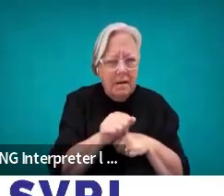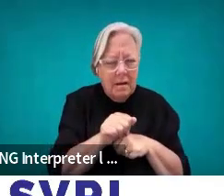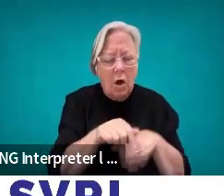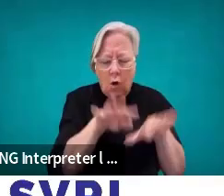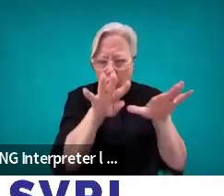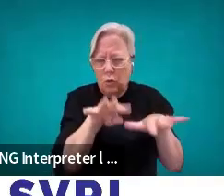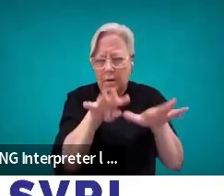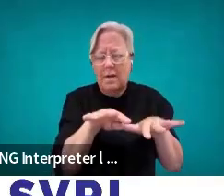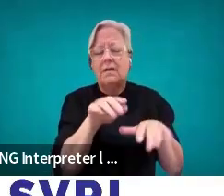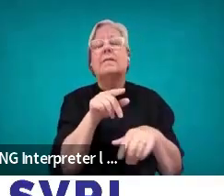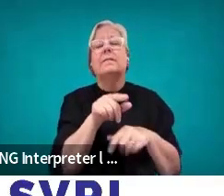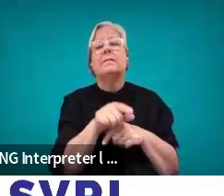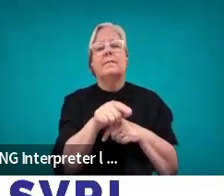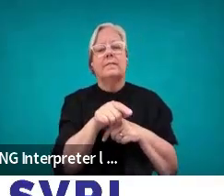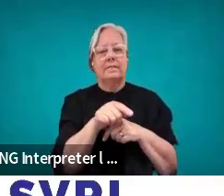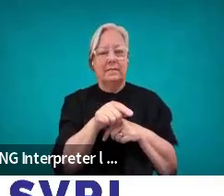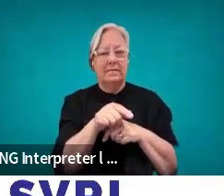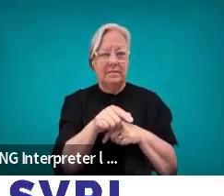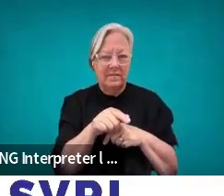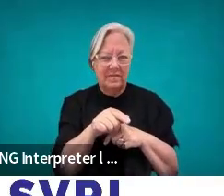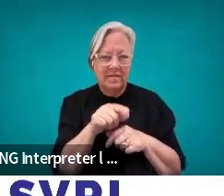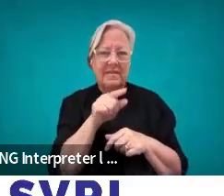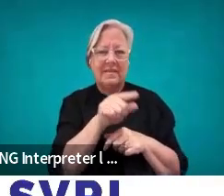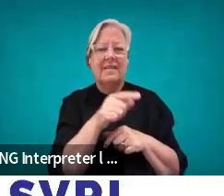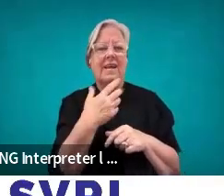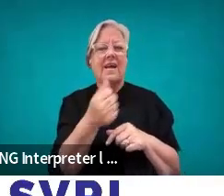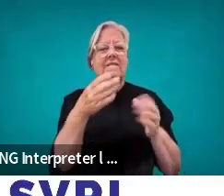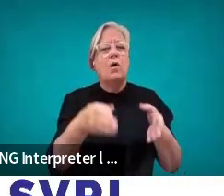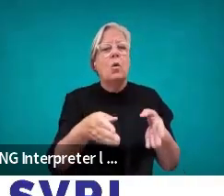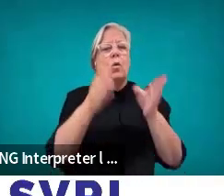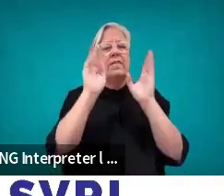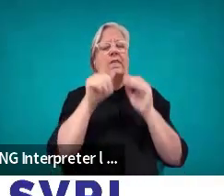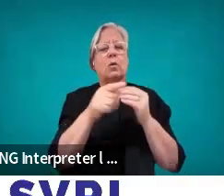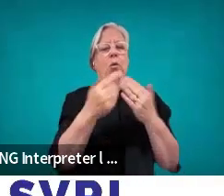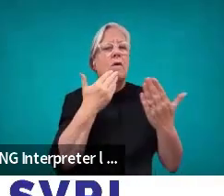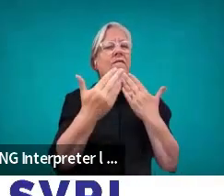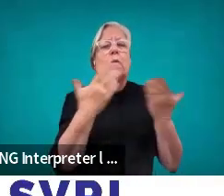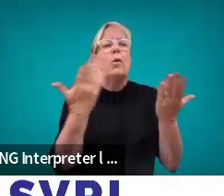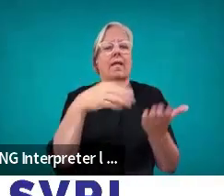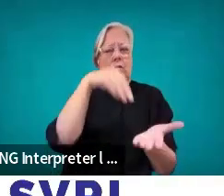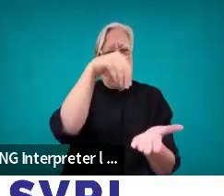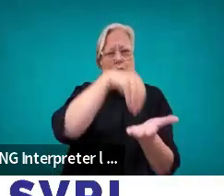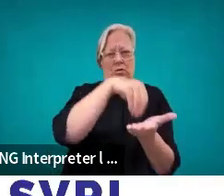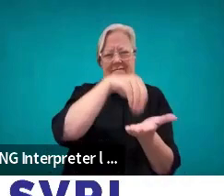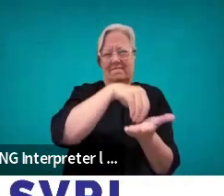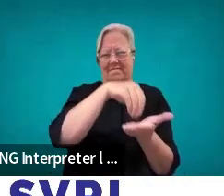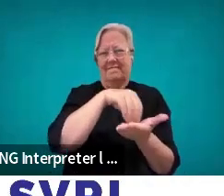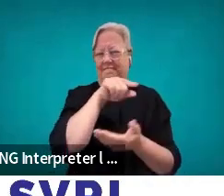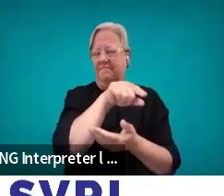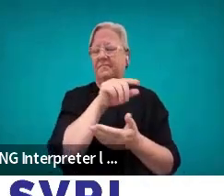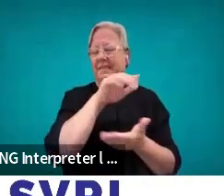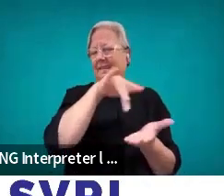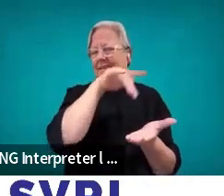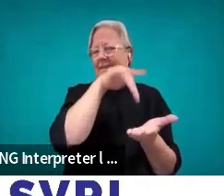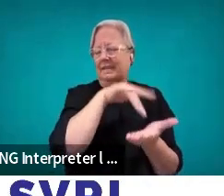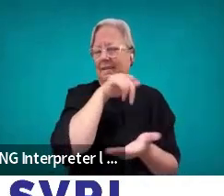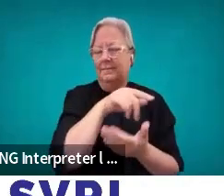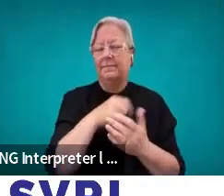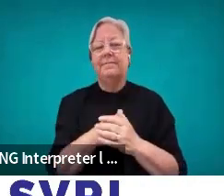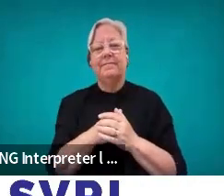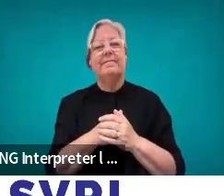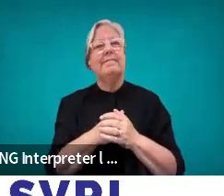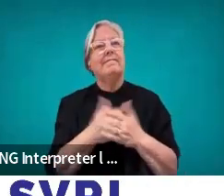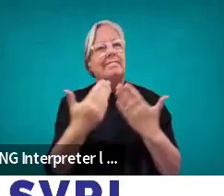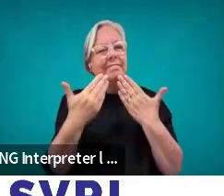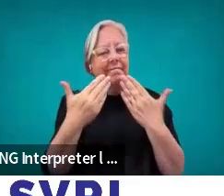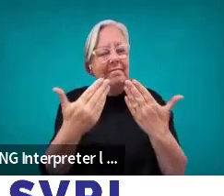at Centara Grand Hotel and Convention Center in Bangkok. And we're really grateful as well for today's session